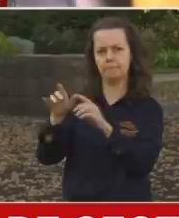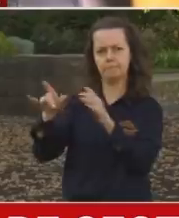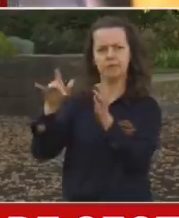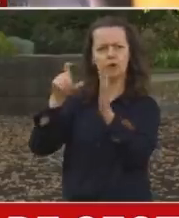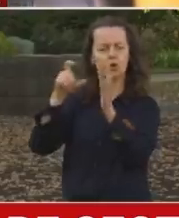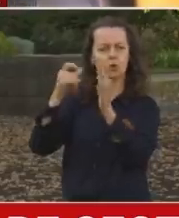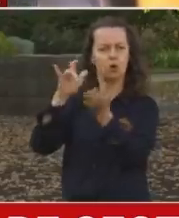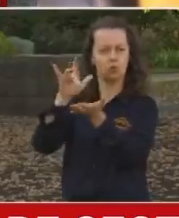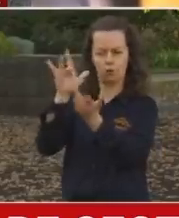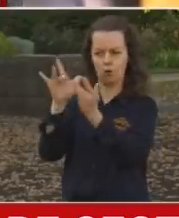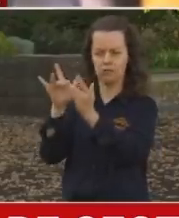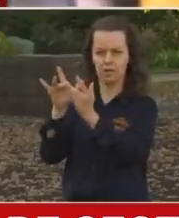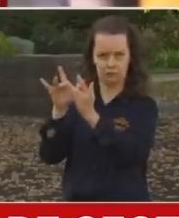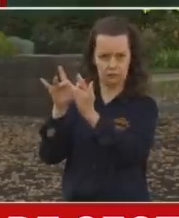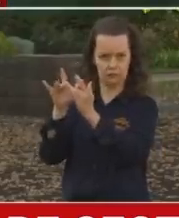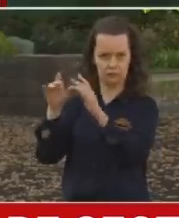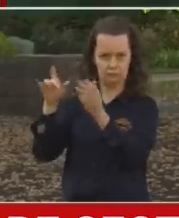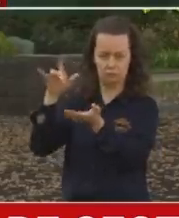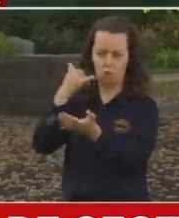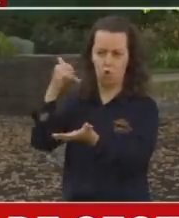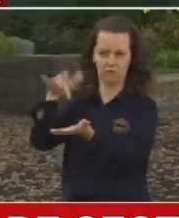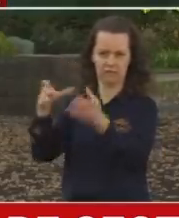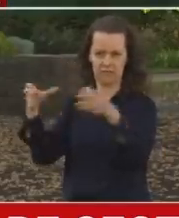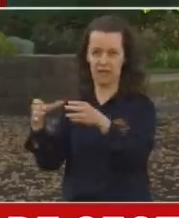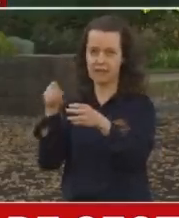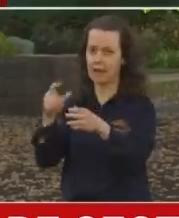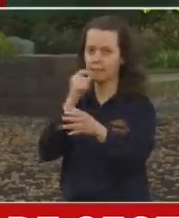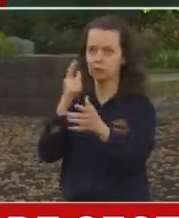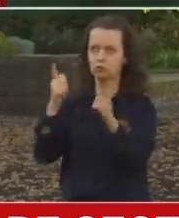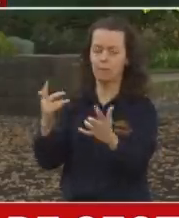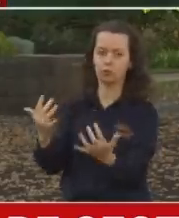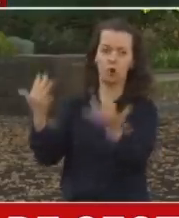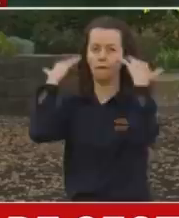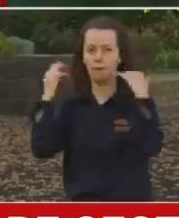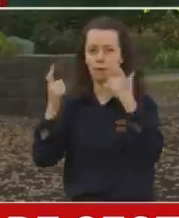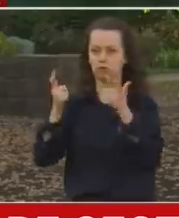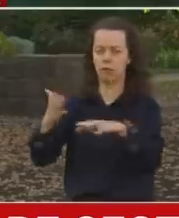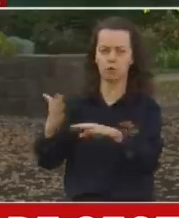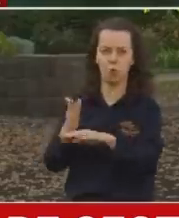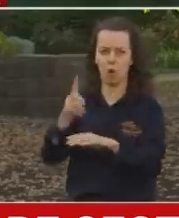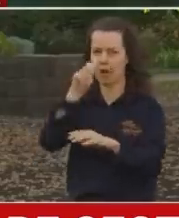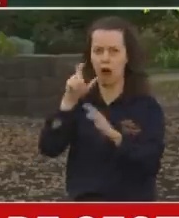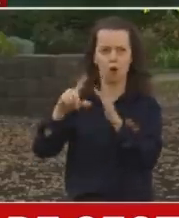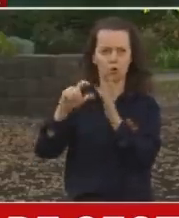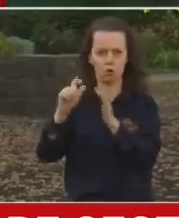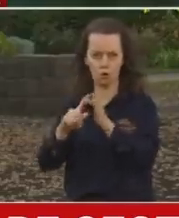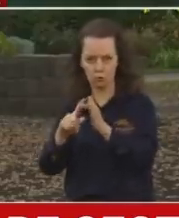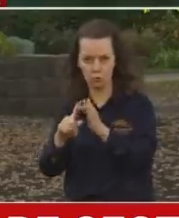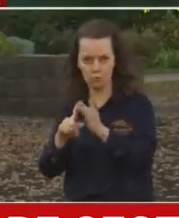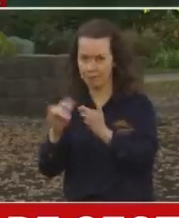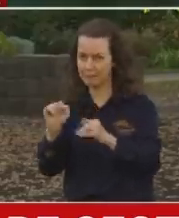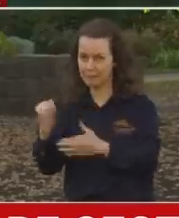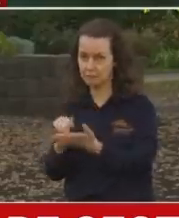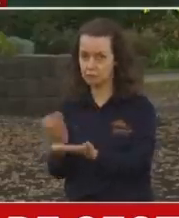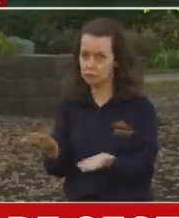about the possibility of a longer lockdown? I'll get the COVID-19 commander to talk in some further detail. But